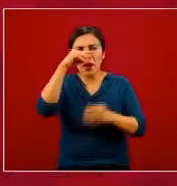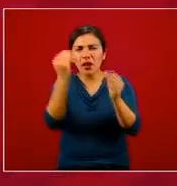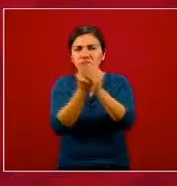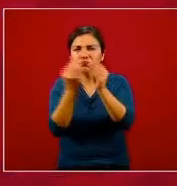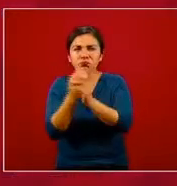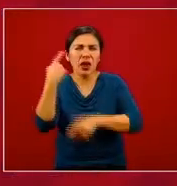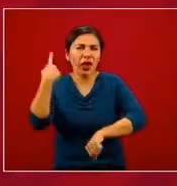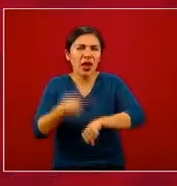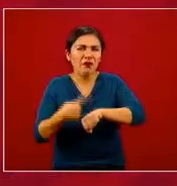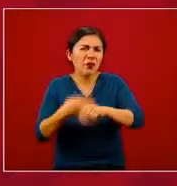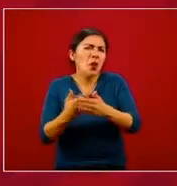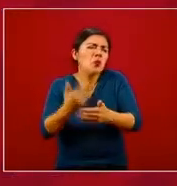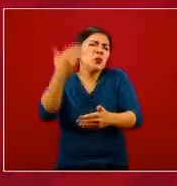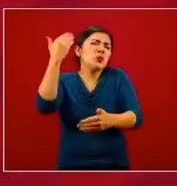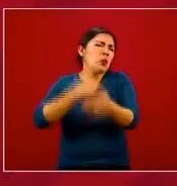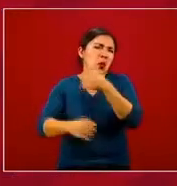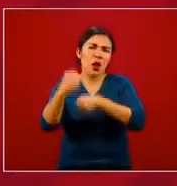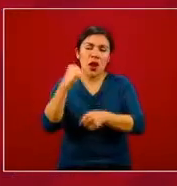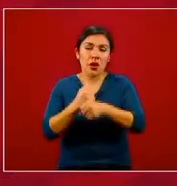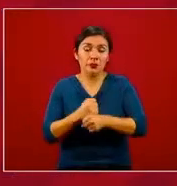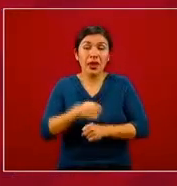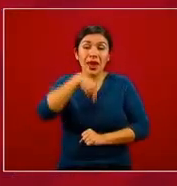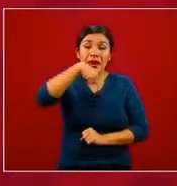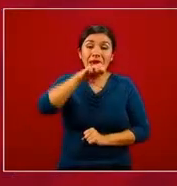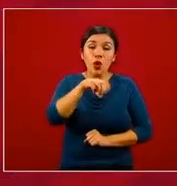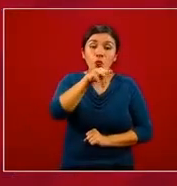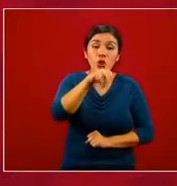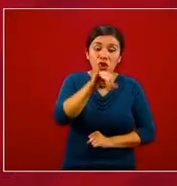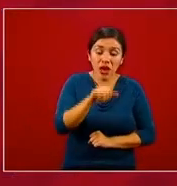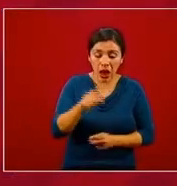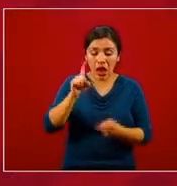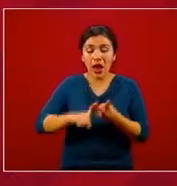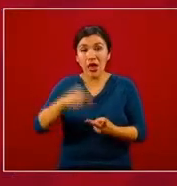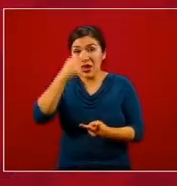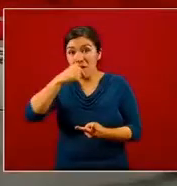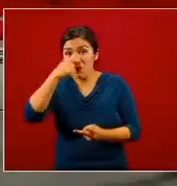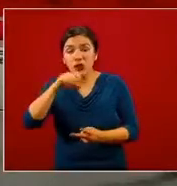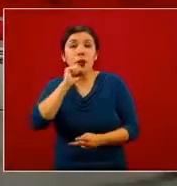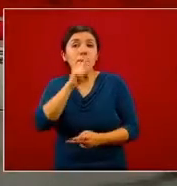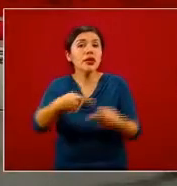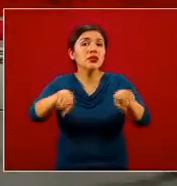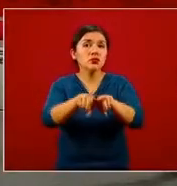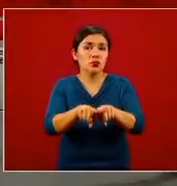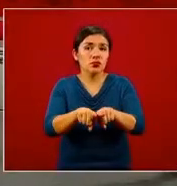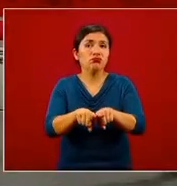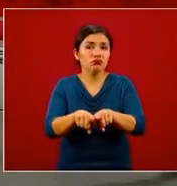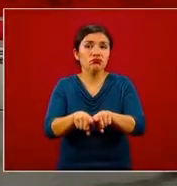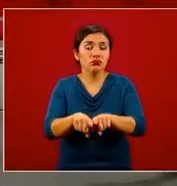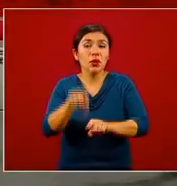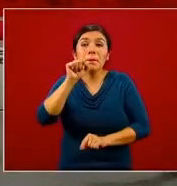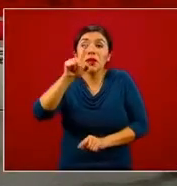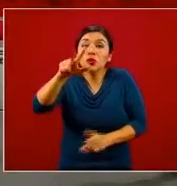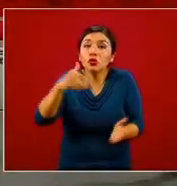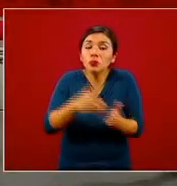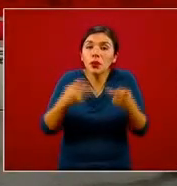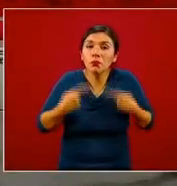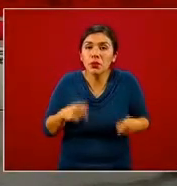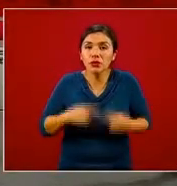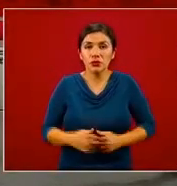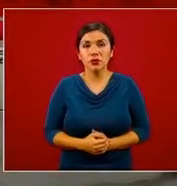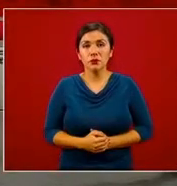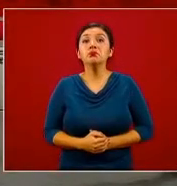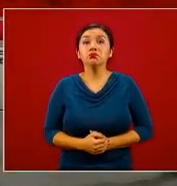illnesses. But in vital statistics across the world, such as the International Classification of